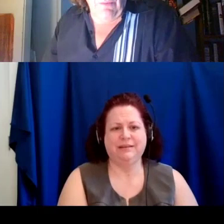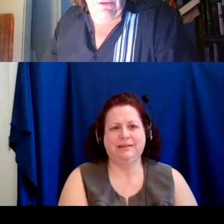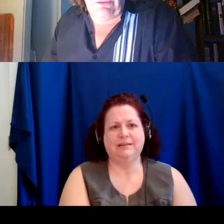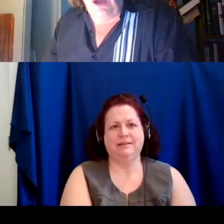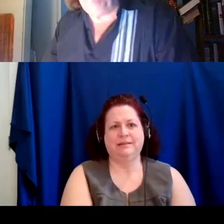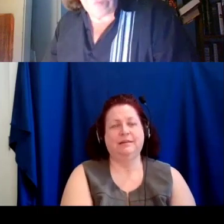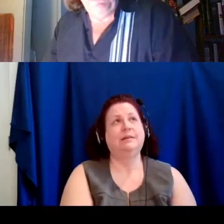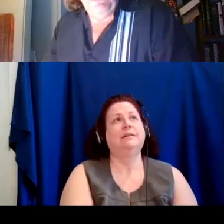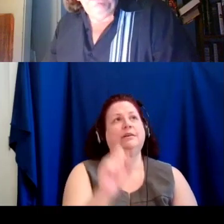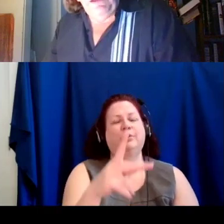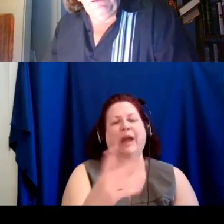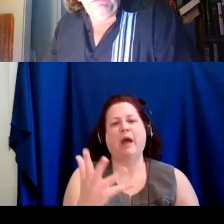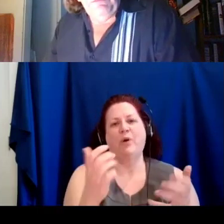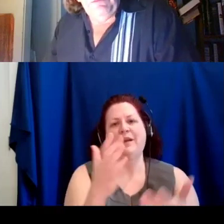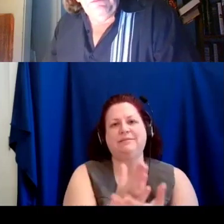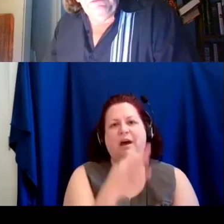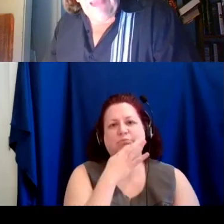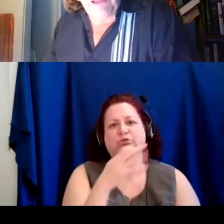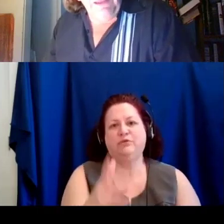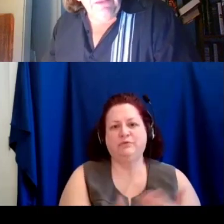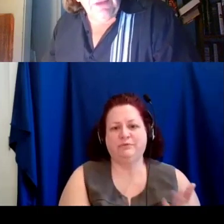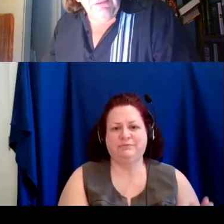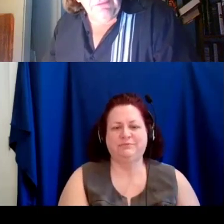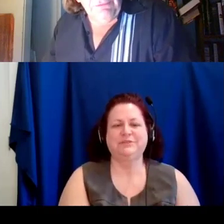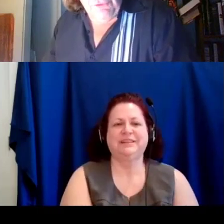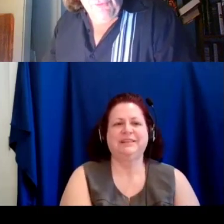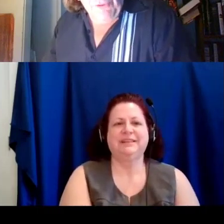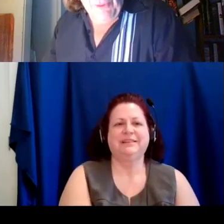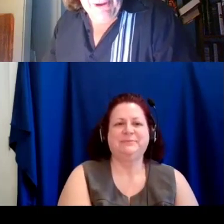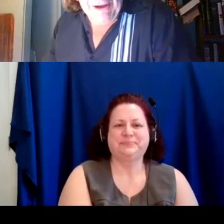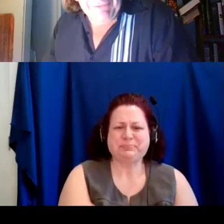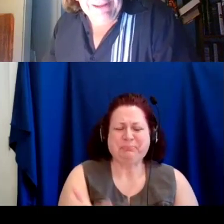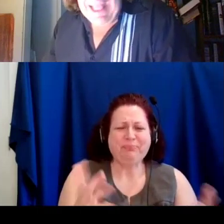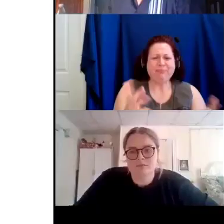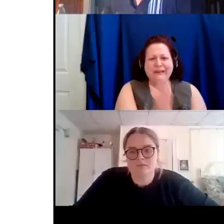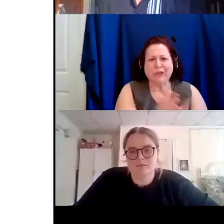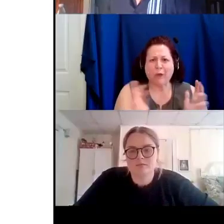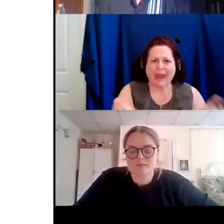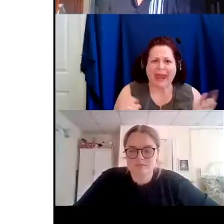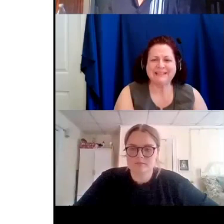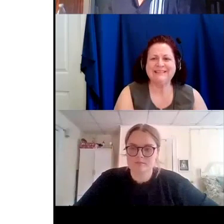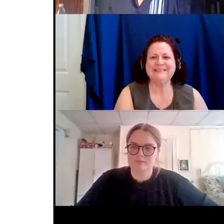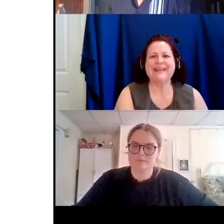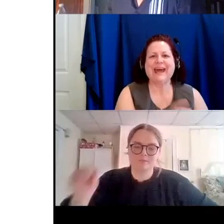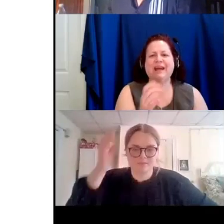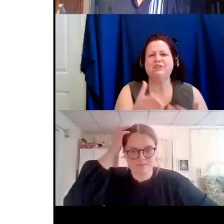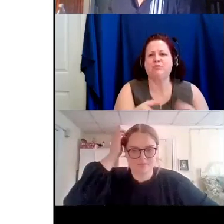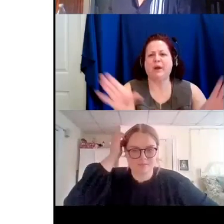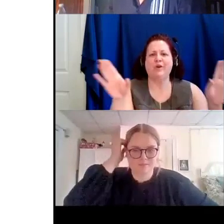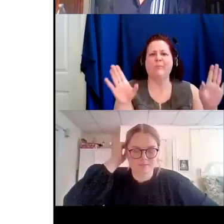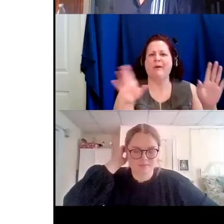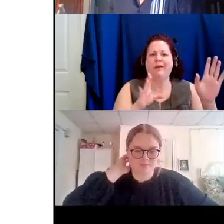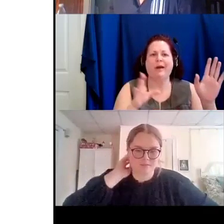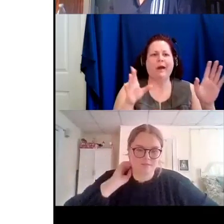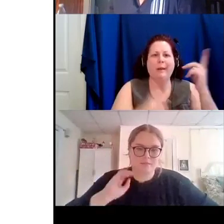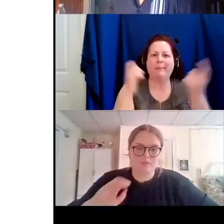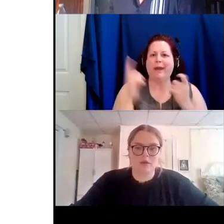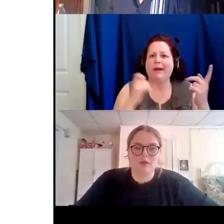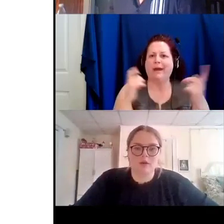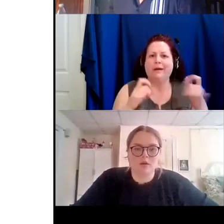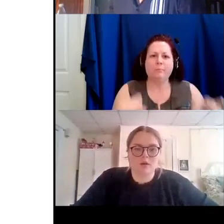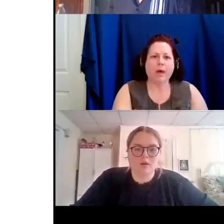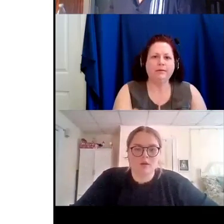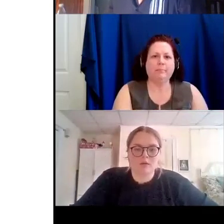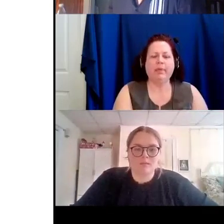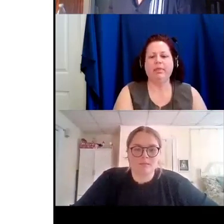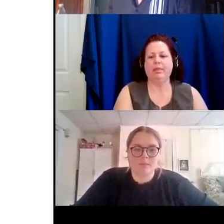wire. I want to stop yakking, as I do quite often, and I really want to open it up and ask as many questions as